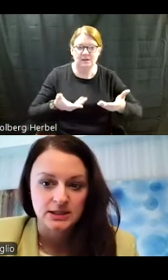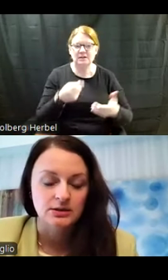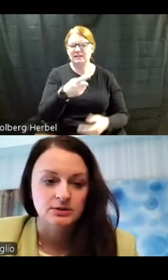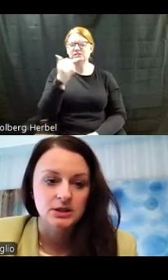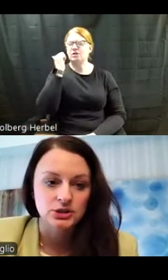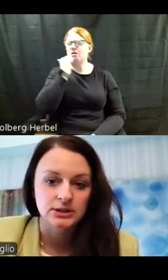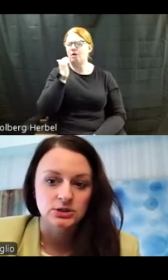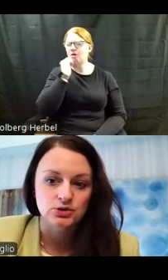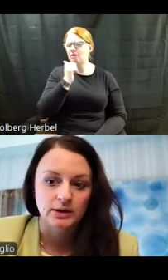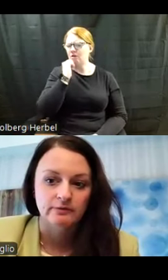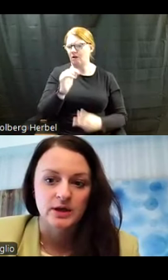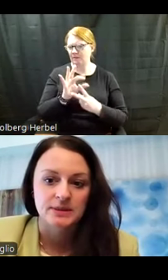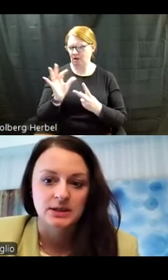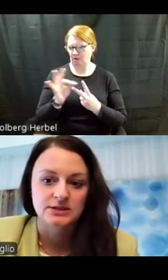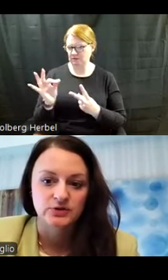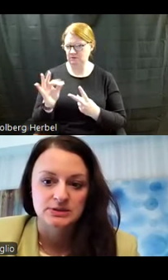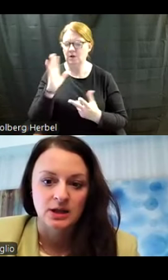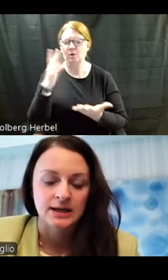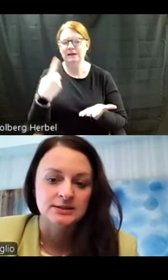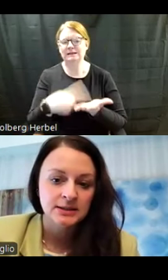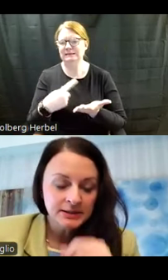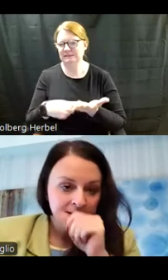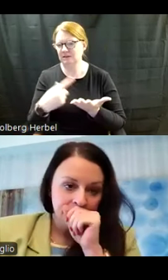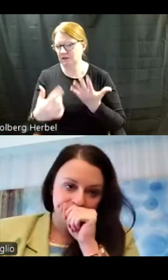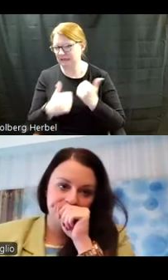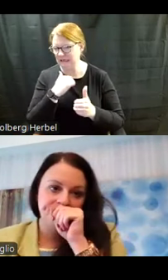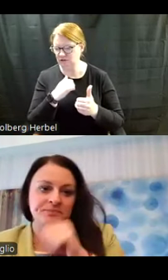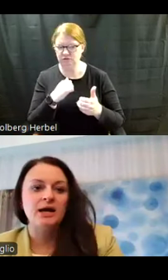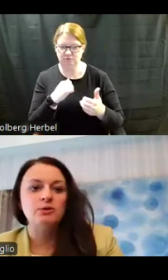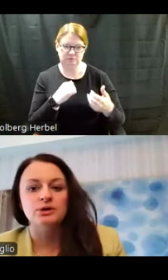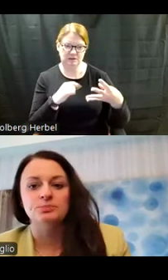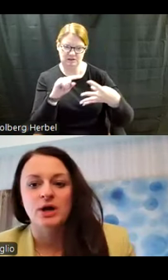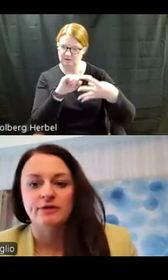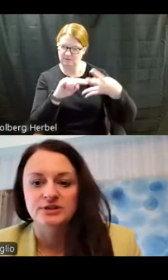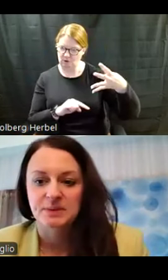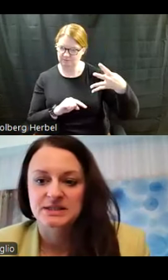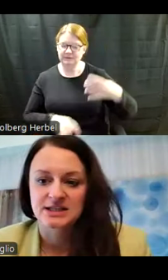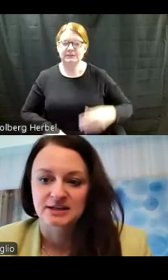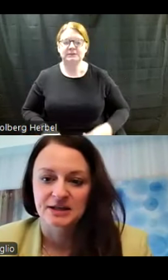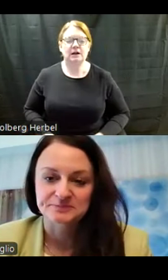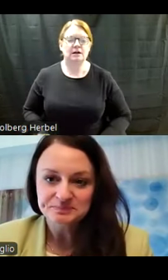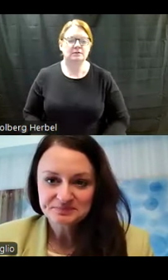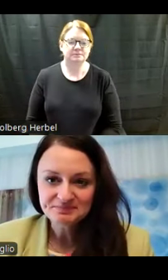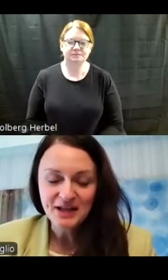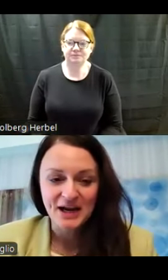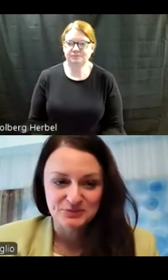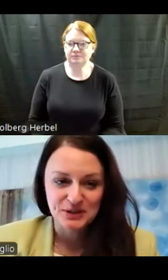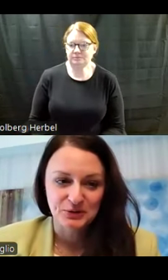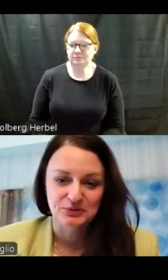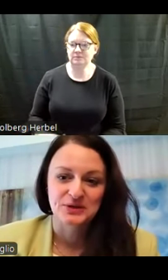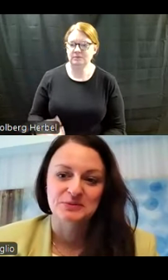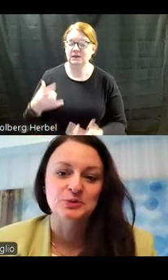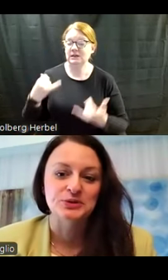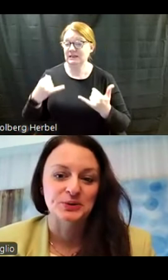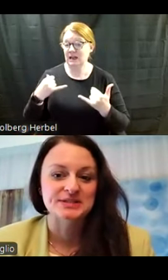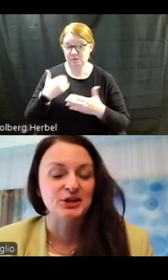options here, and I'll touch on each one of them in the next few slides. I will preface by saying that as we go